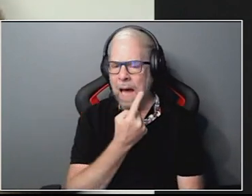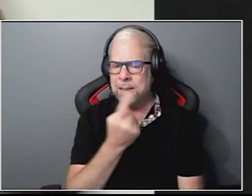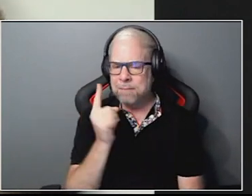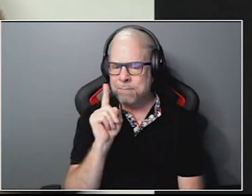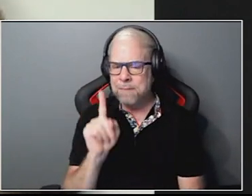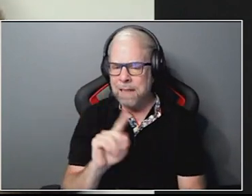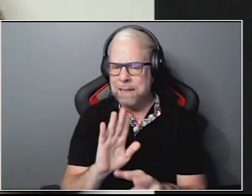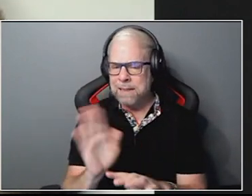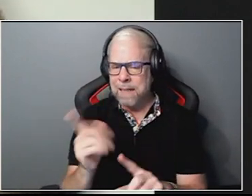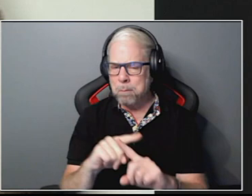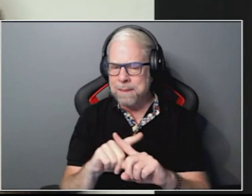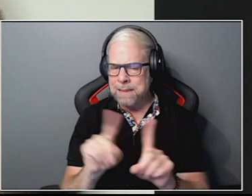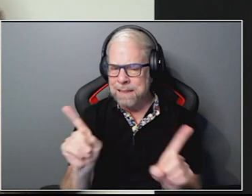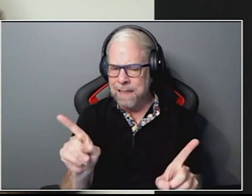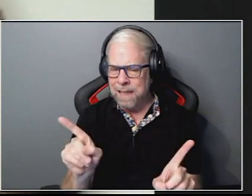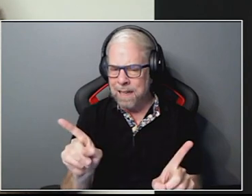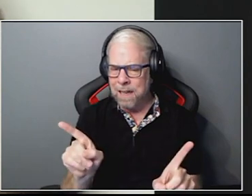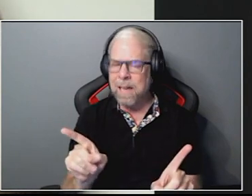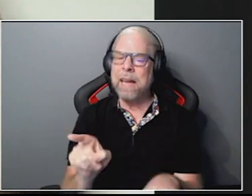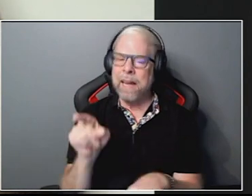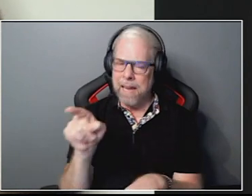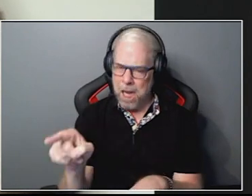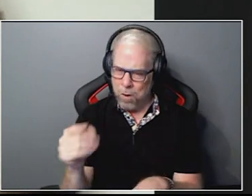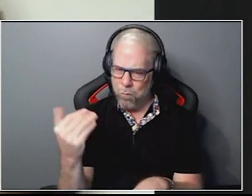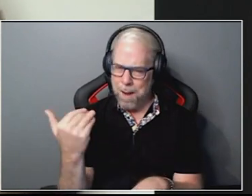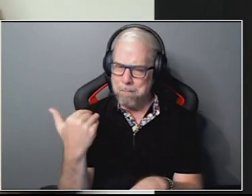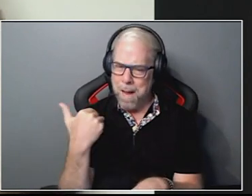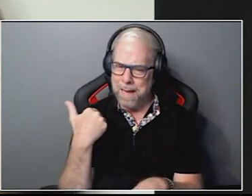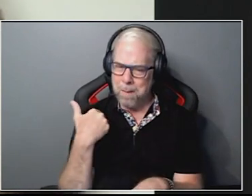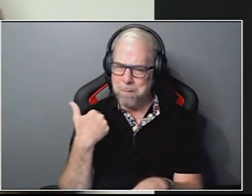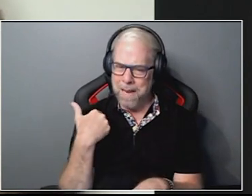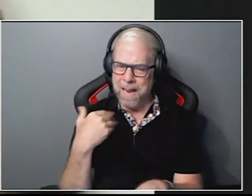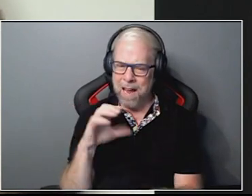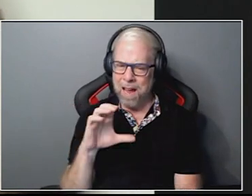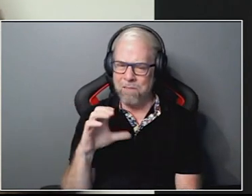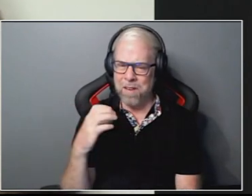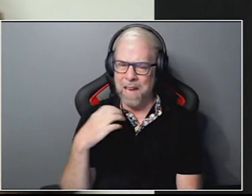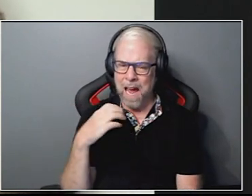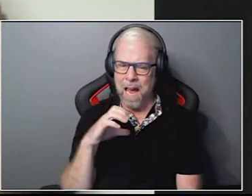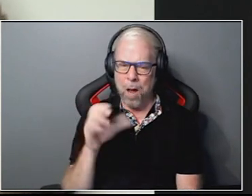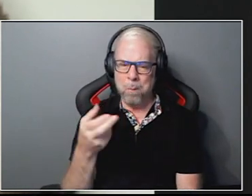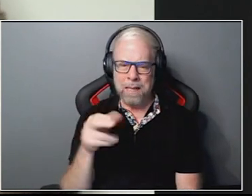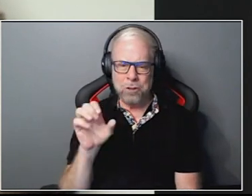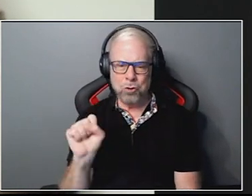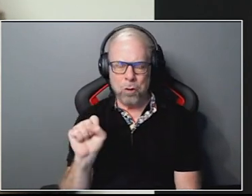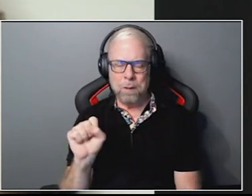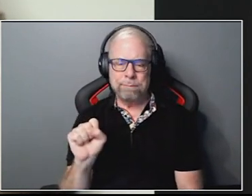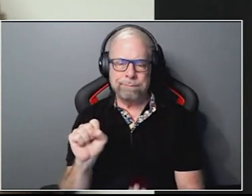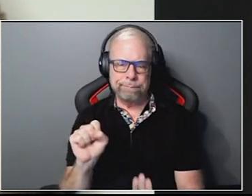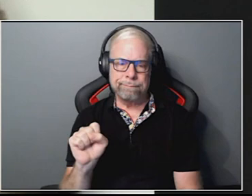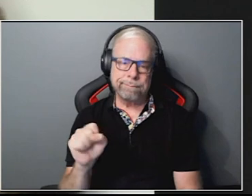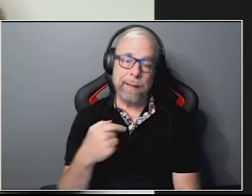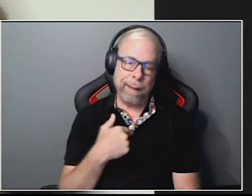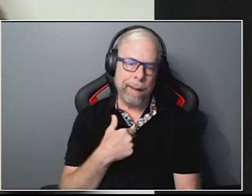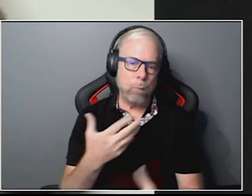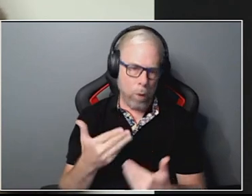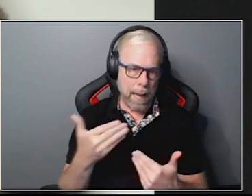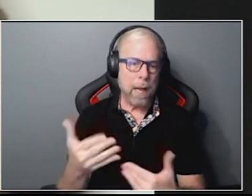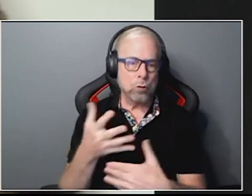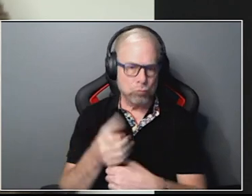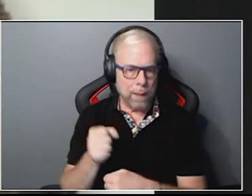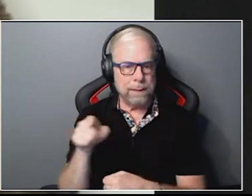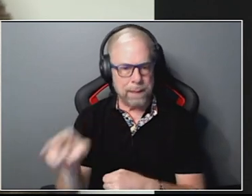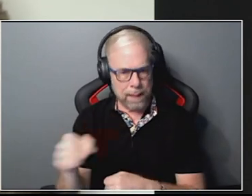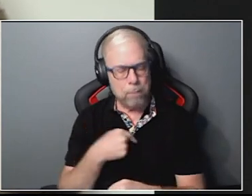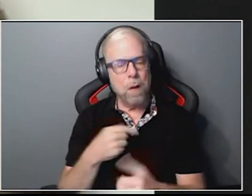actually reminded me of Captain Childs. So I trusted him, and I decided to go ahead and be his cabin boy. Well,